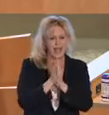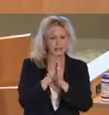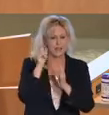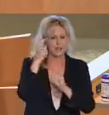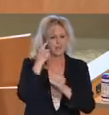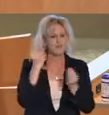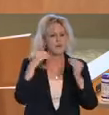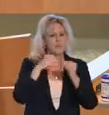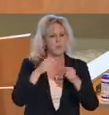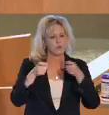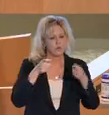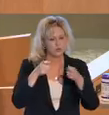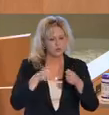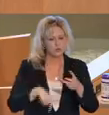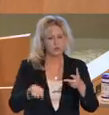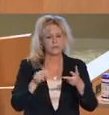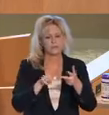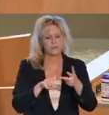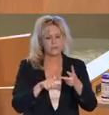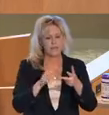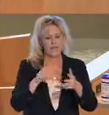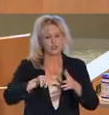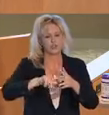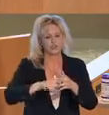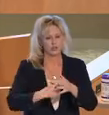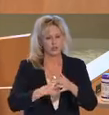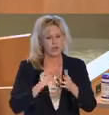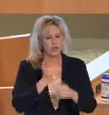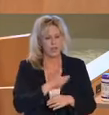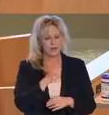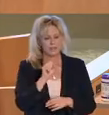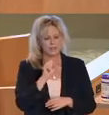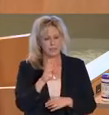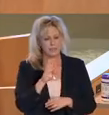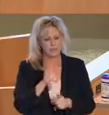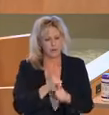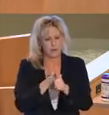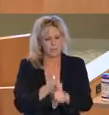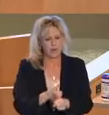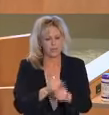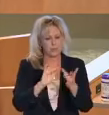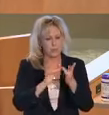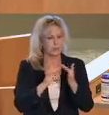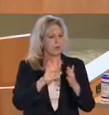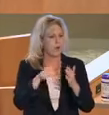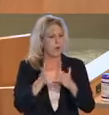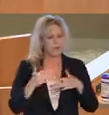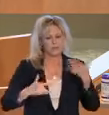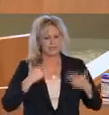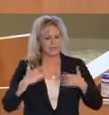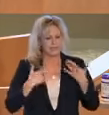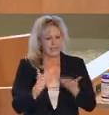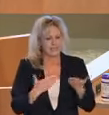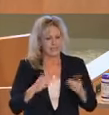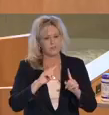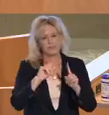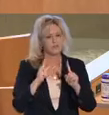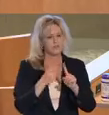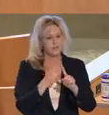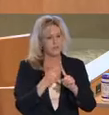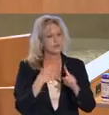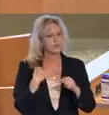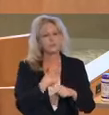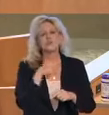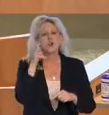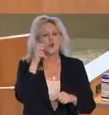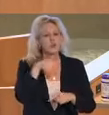control, and the launch of our San Bernardino County COVID business compliance website. All exciting stuff. But let me first start off with, we've